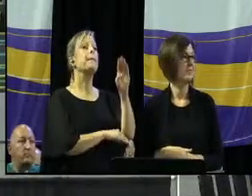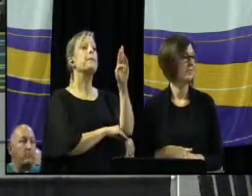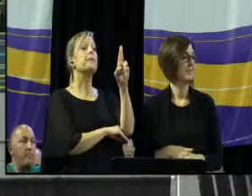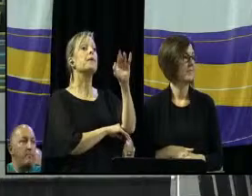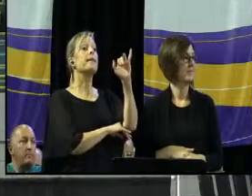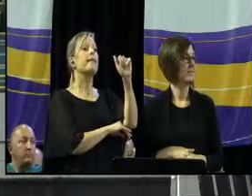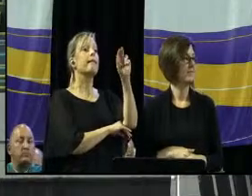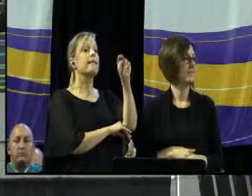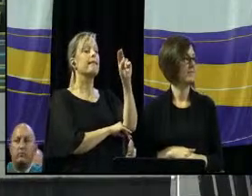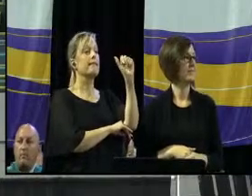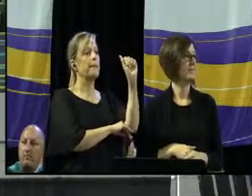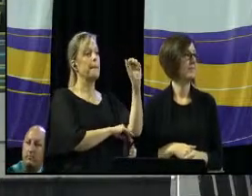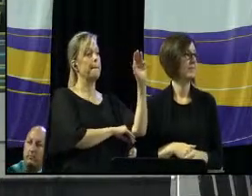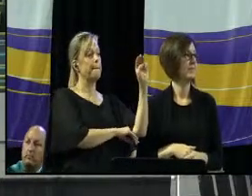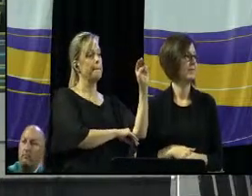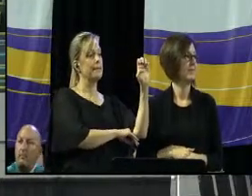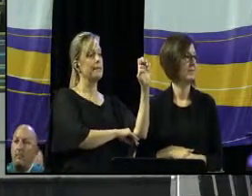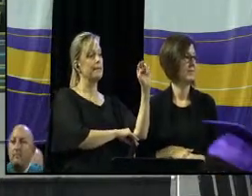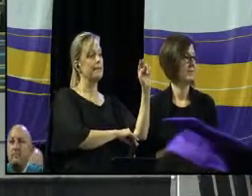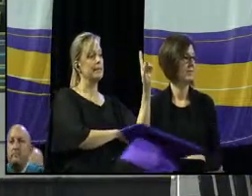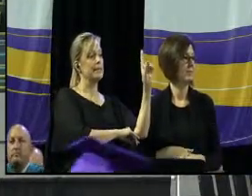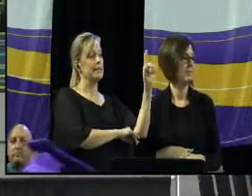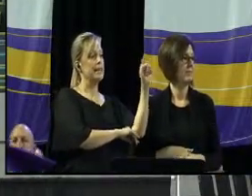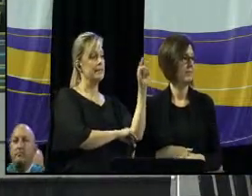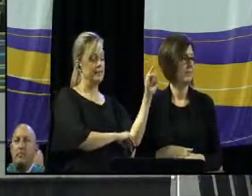Brianna Alexis Mendez.